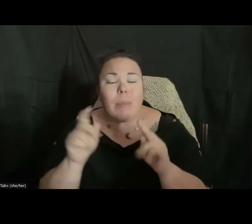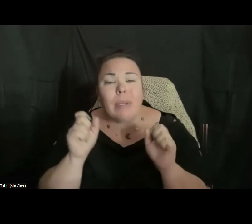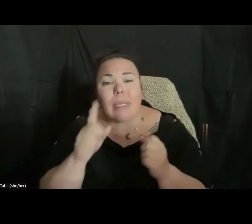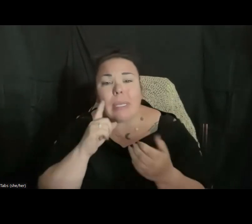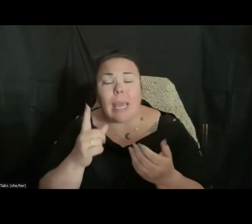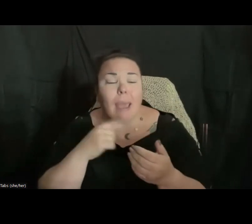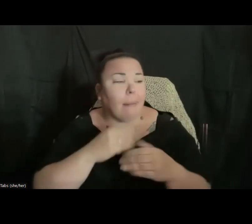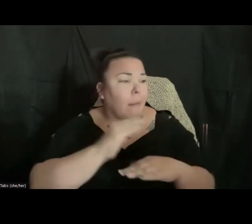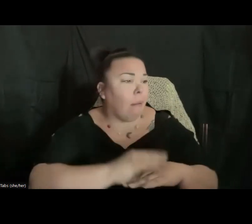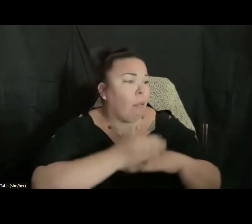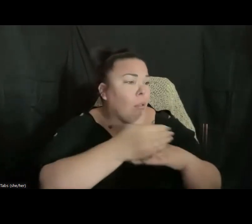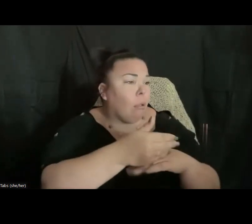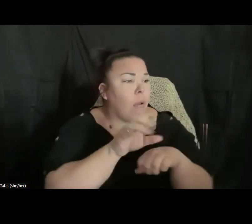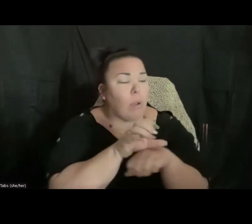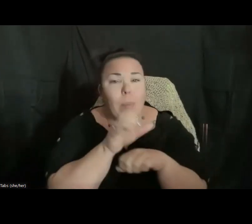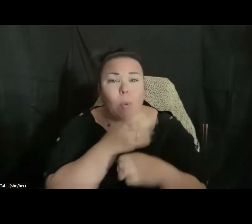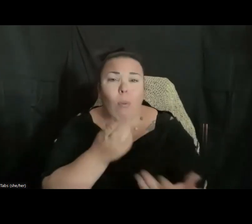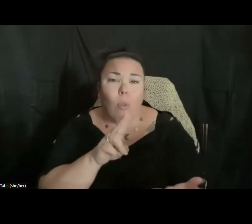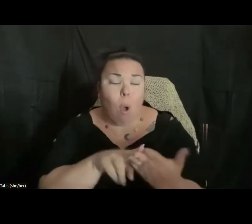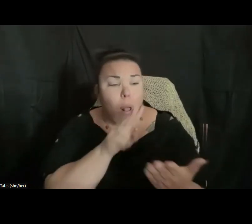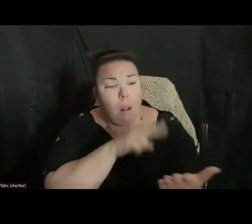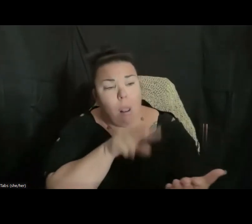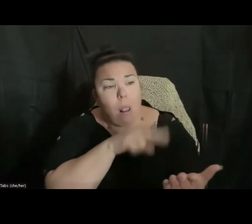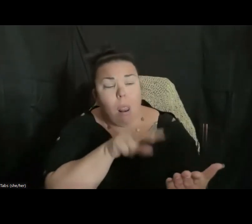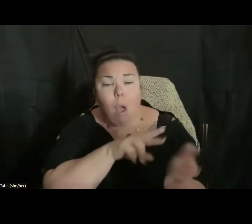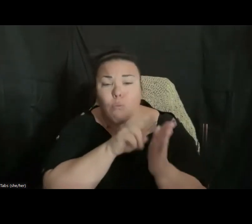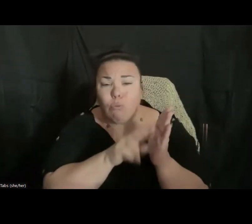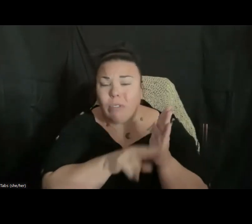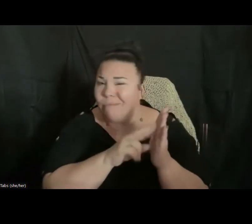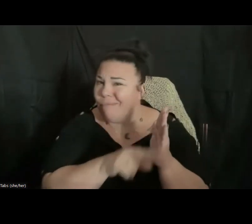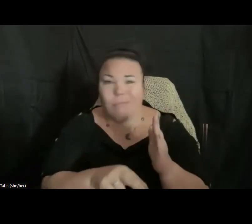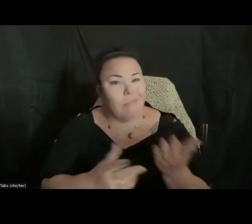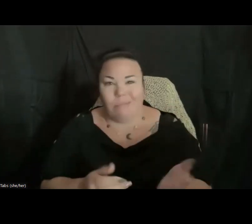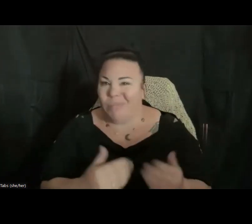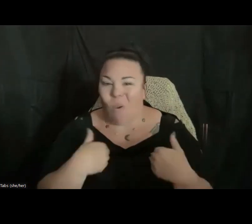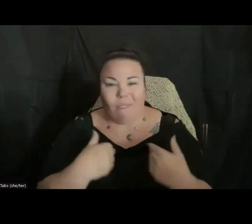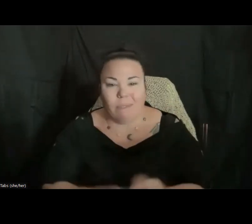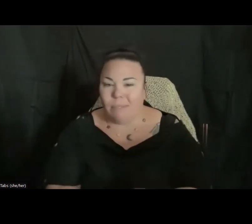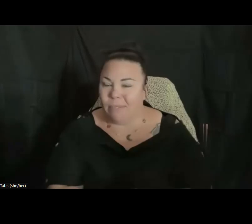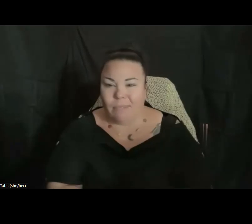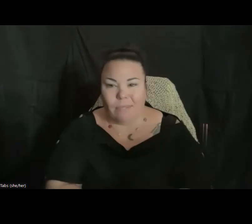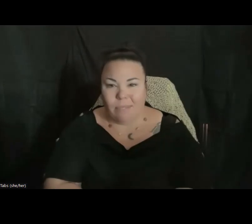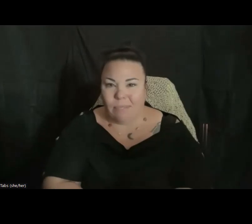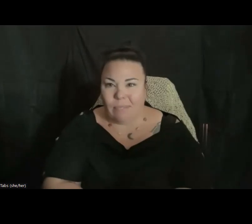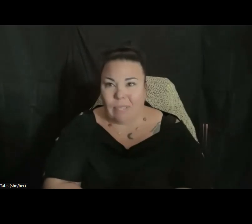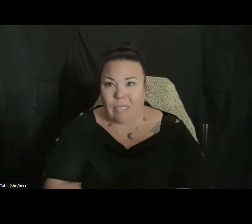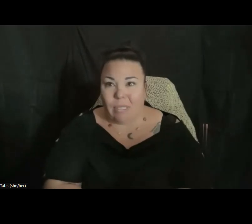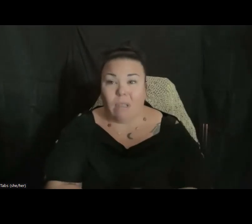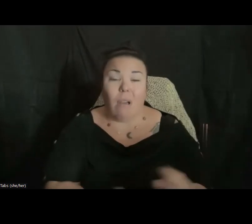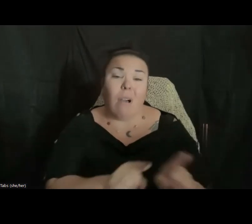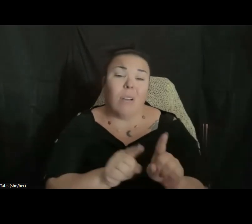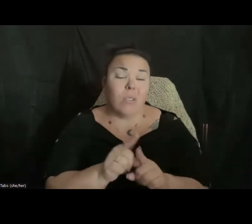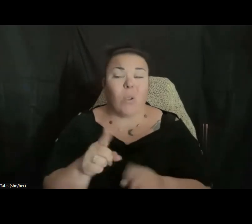access healthcare that way is simply just not accessible. There's also a lot of shame that